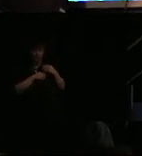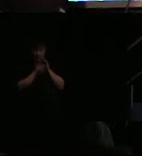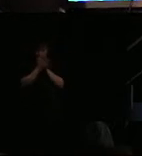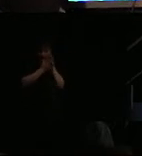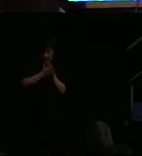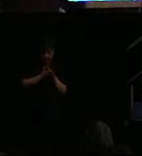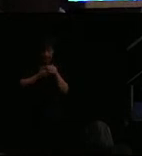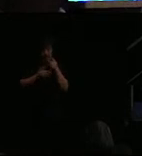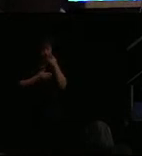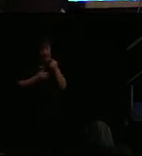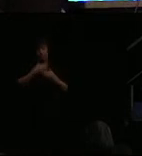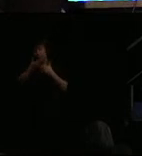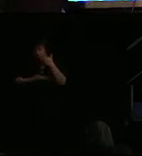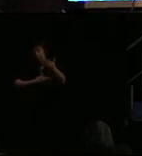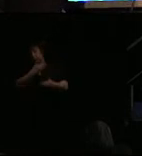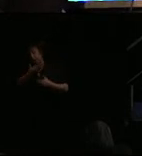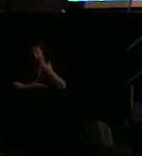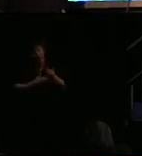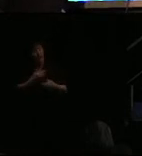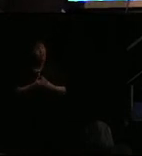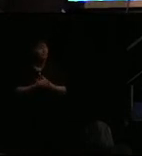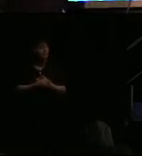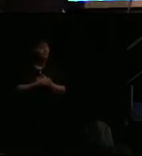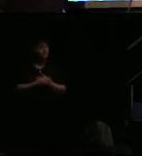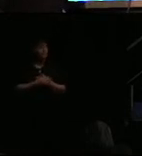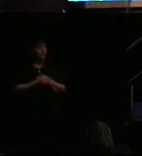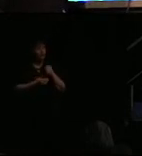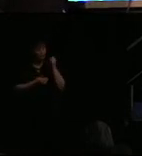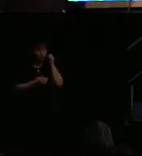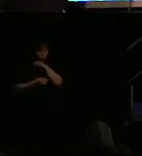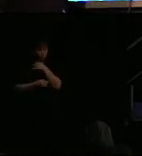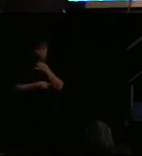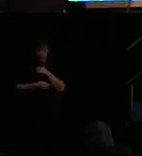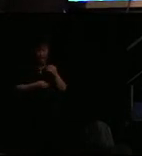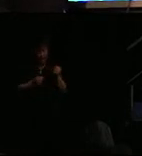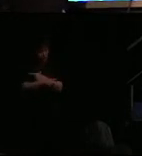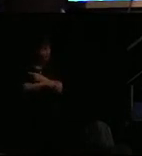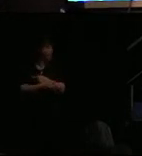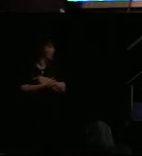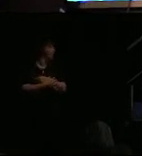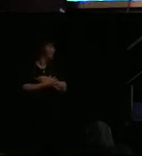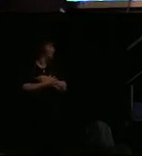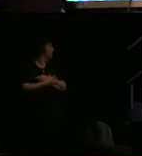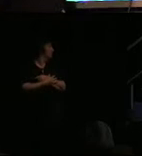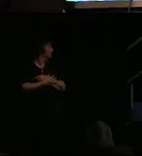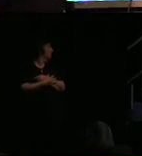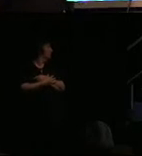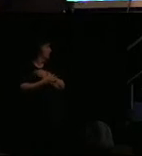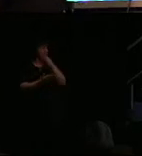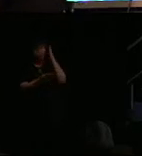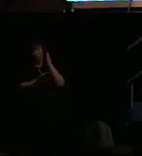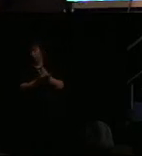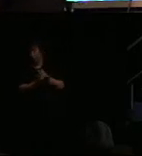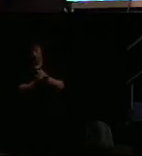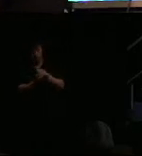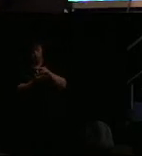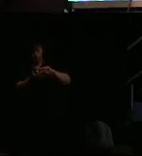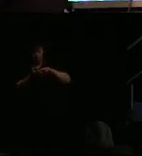I was able to share parts of my testimony that I very rarely, if ever, share. And I certainly wouldn't have planned to